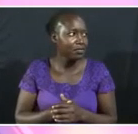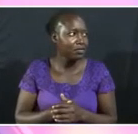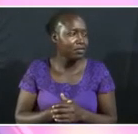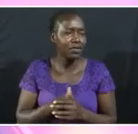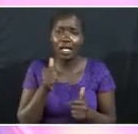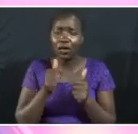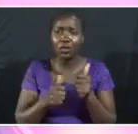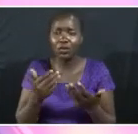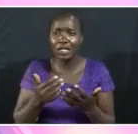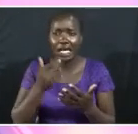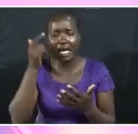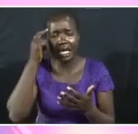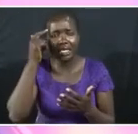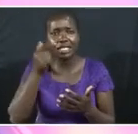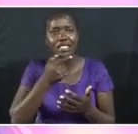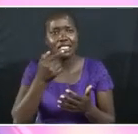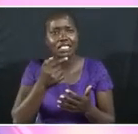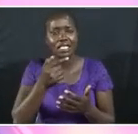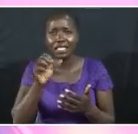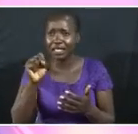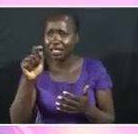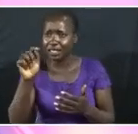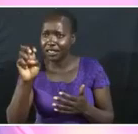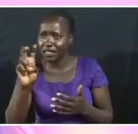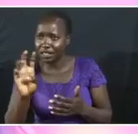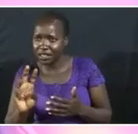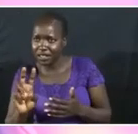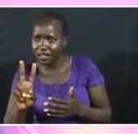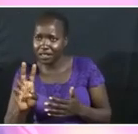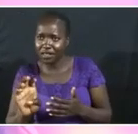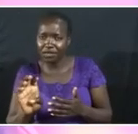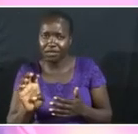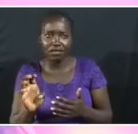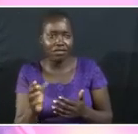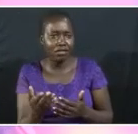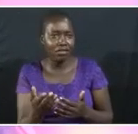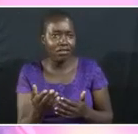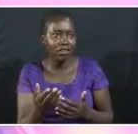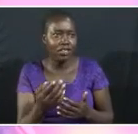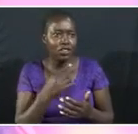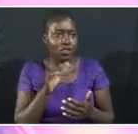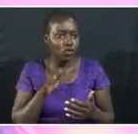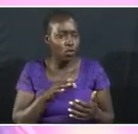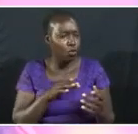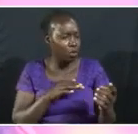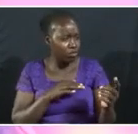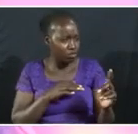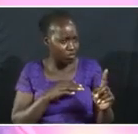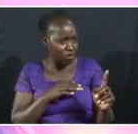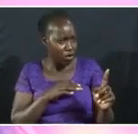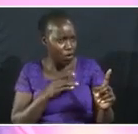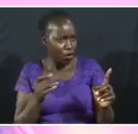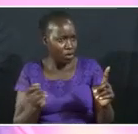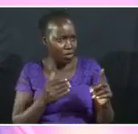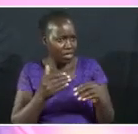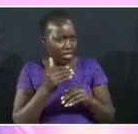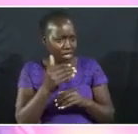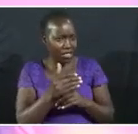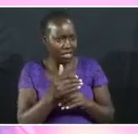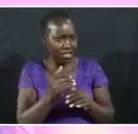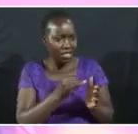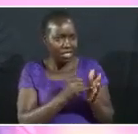Which one? I thought he said sleep, pull the rib. So when this woman is 1 month ahead of me, she's